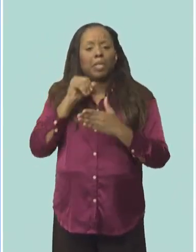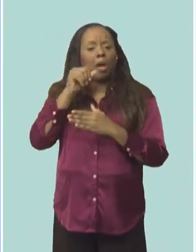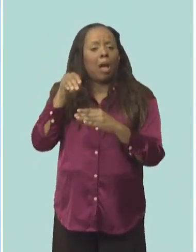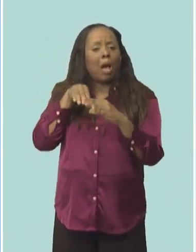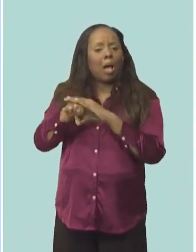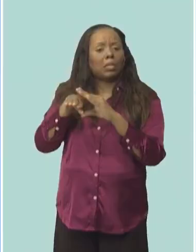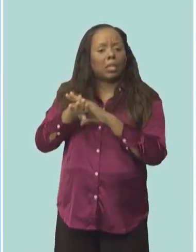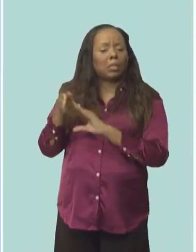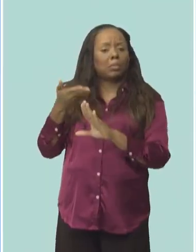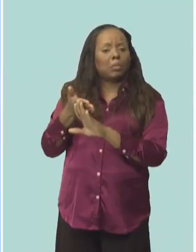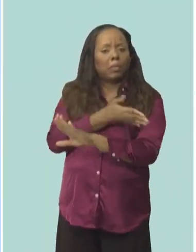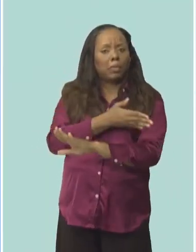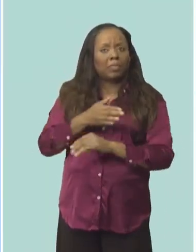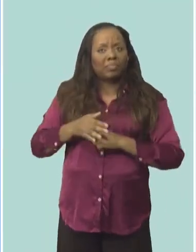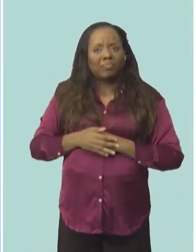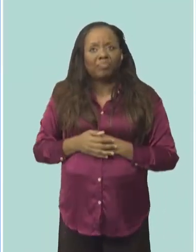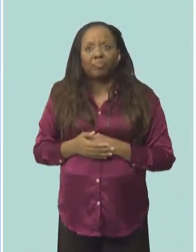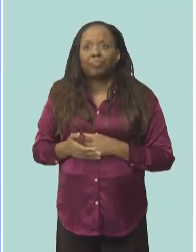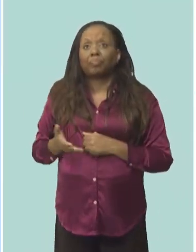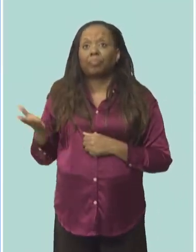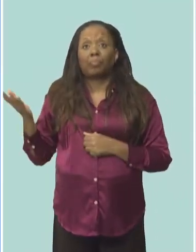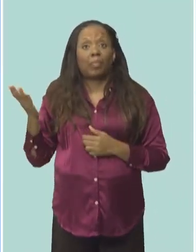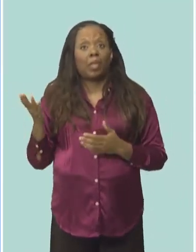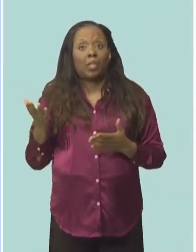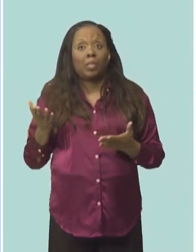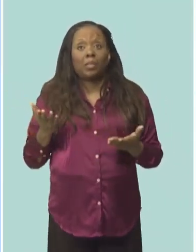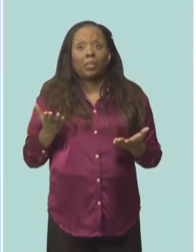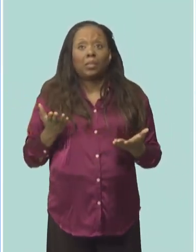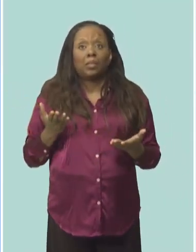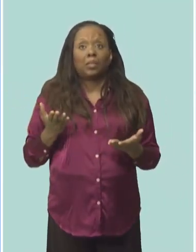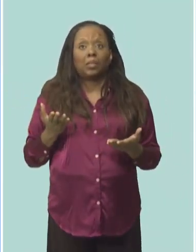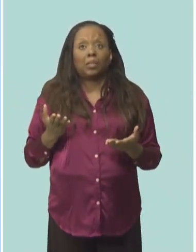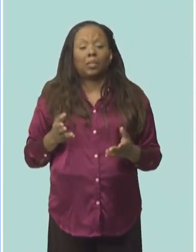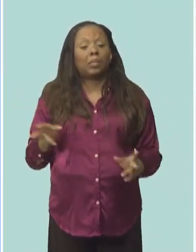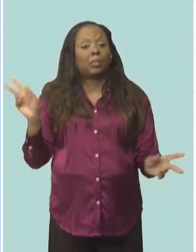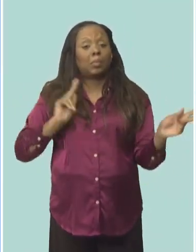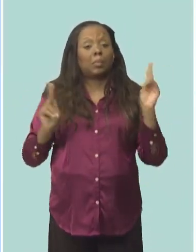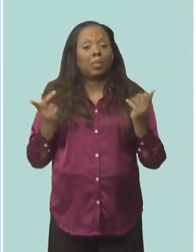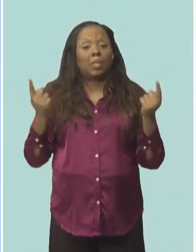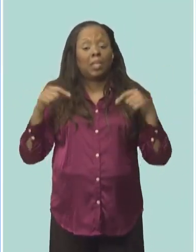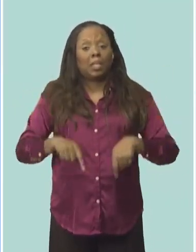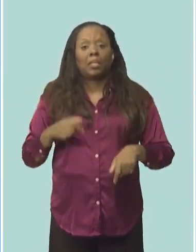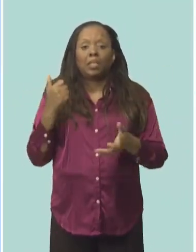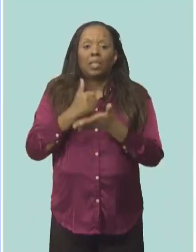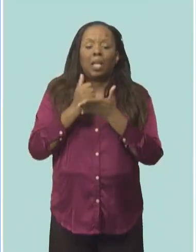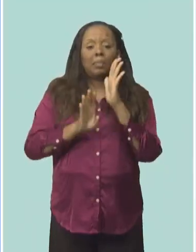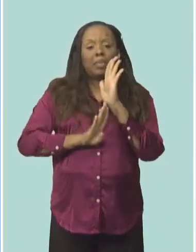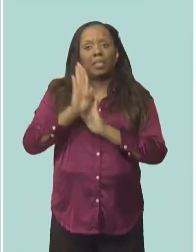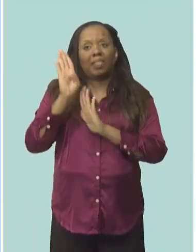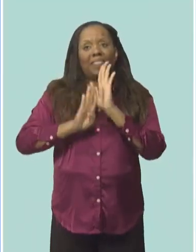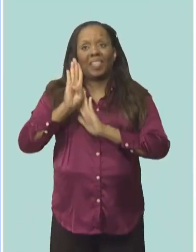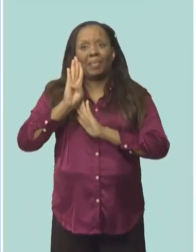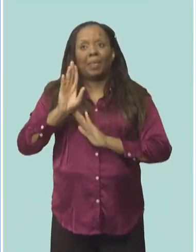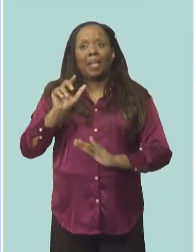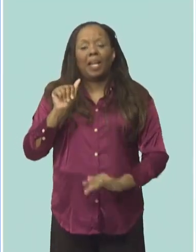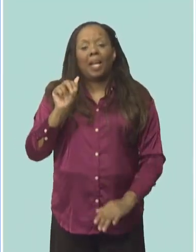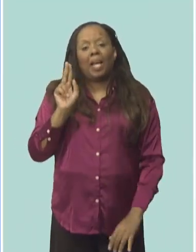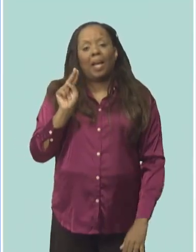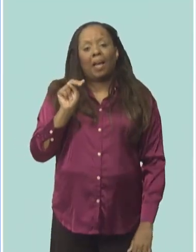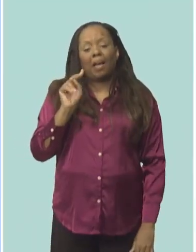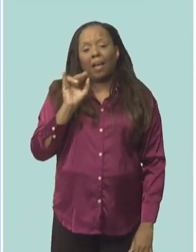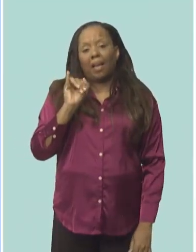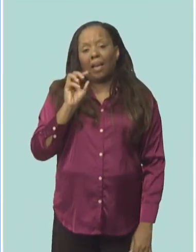past. When we have persons who are then here to help develop the industries, we can then help our people to